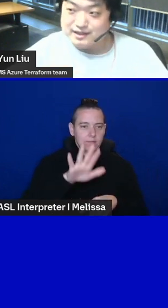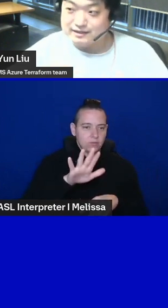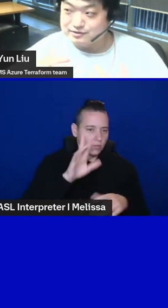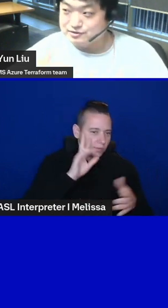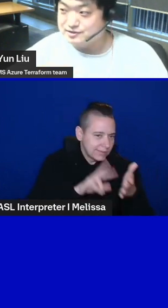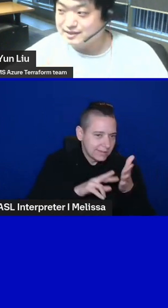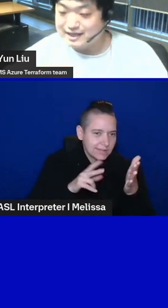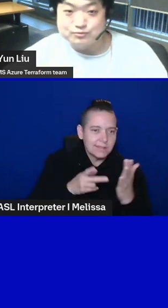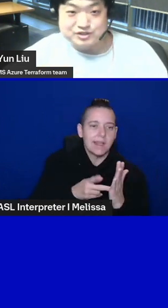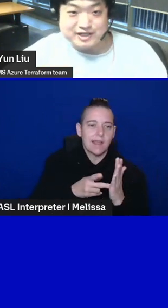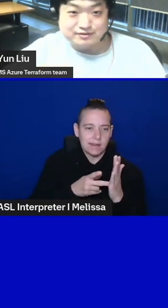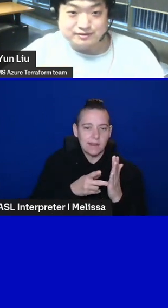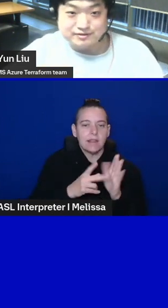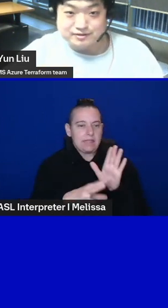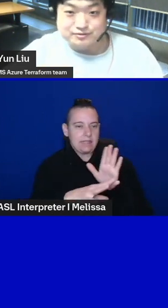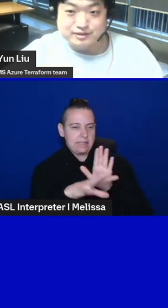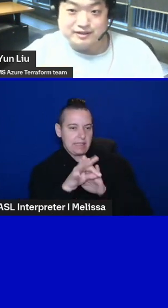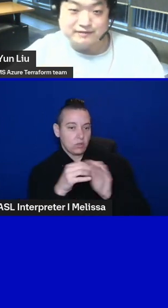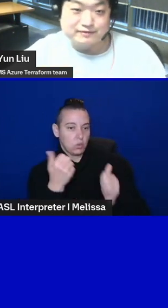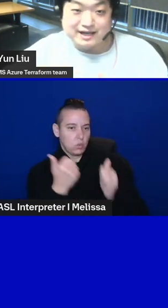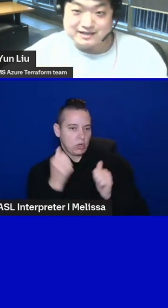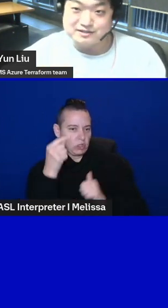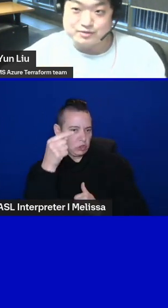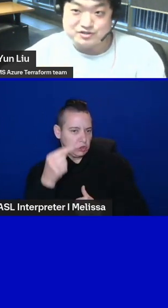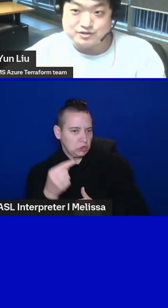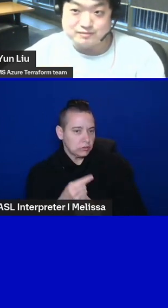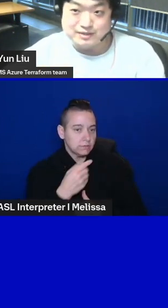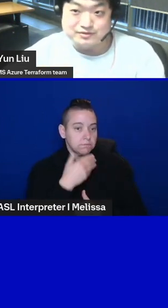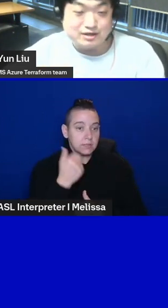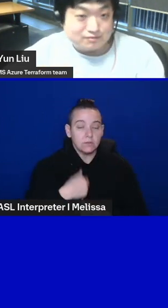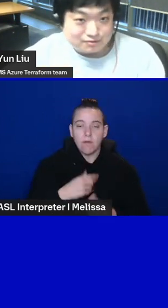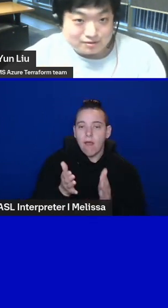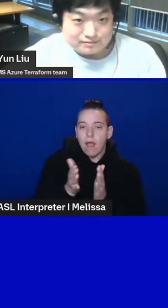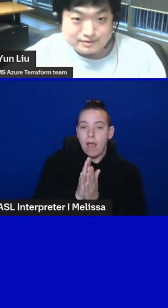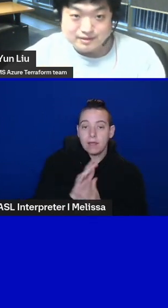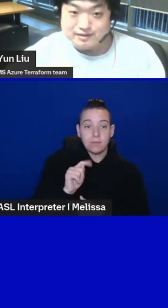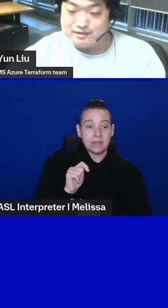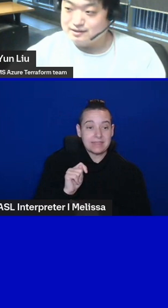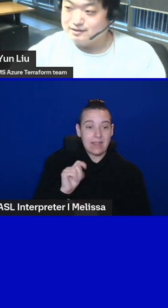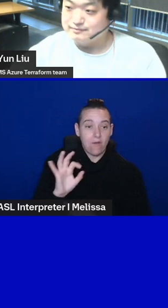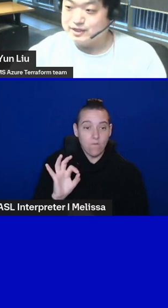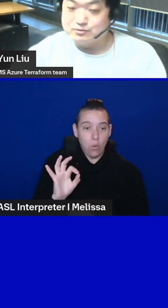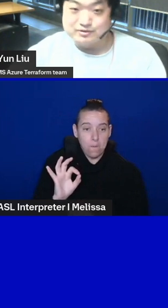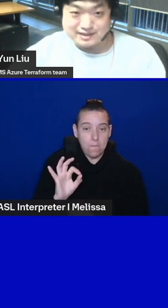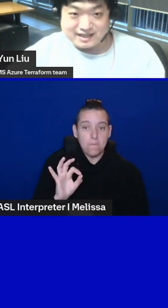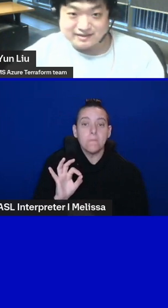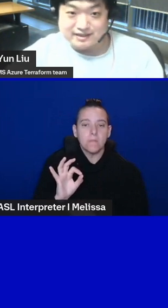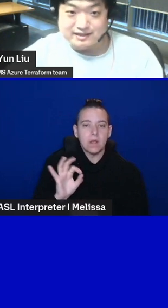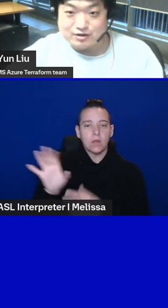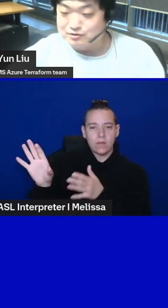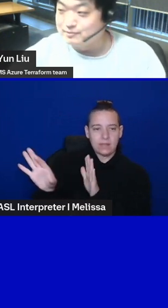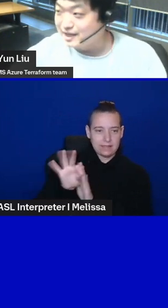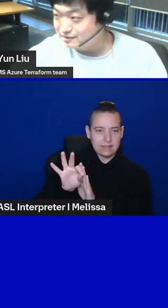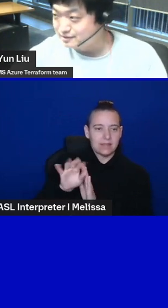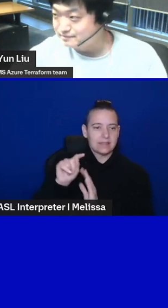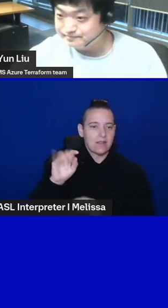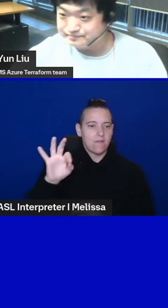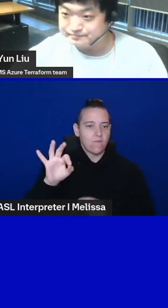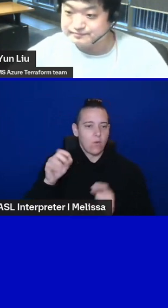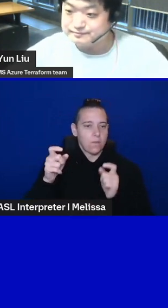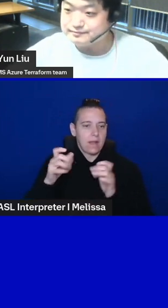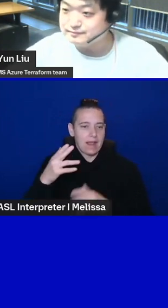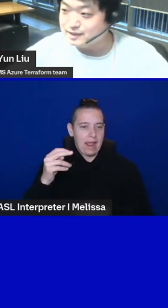intent and to select which handler. So if I ask a question about Terraform, it will select the Terraform